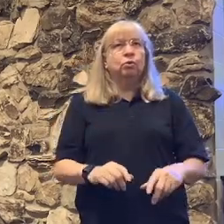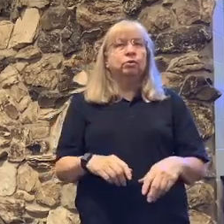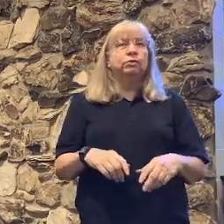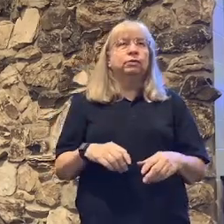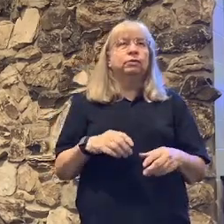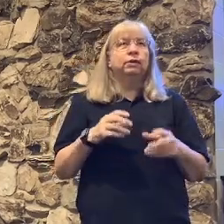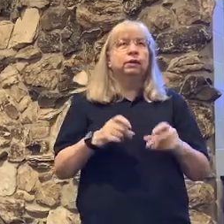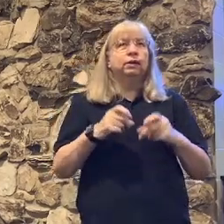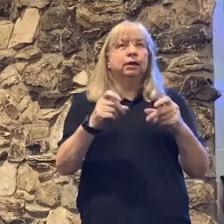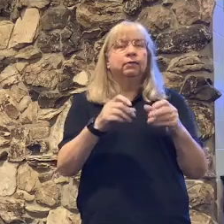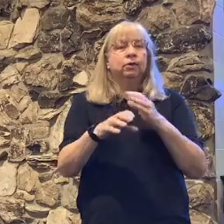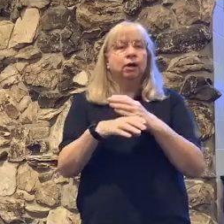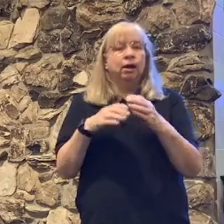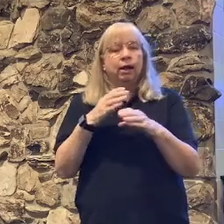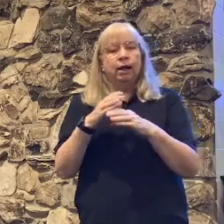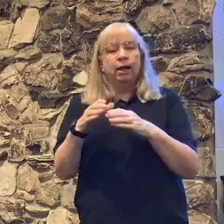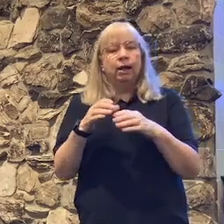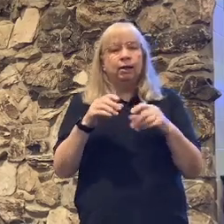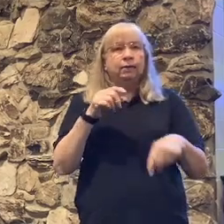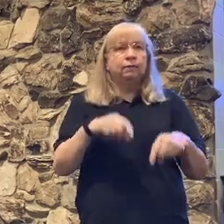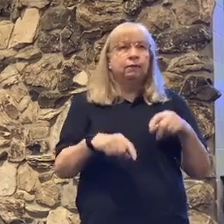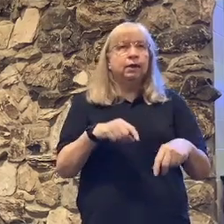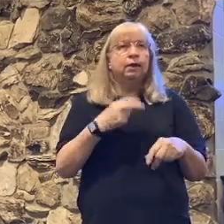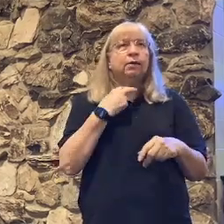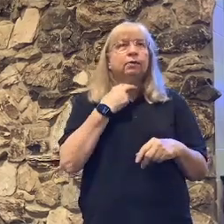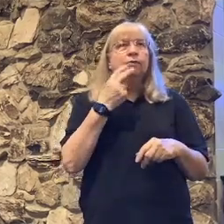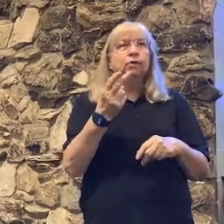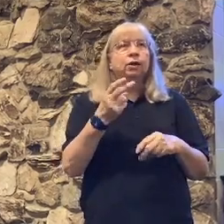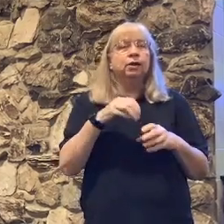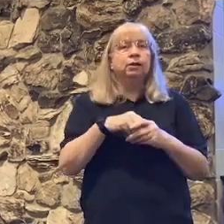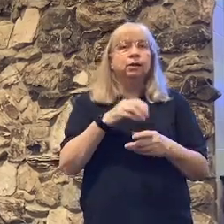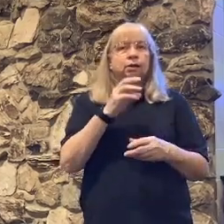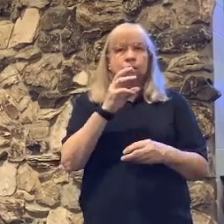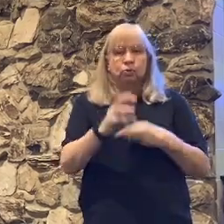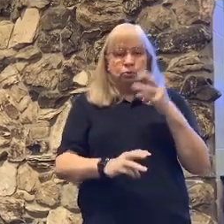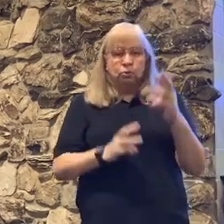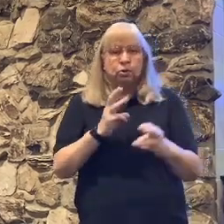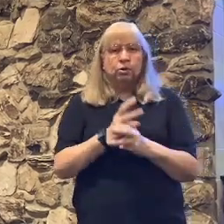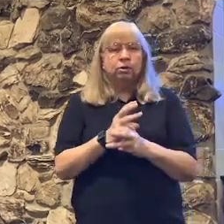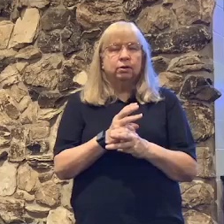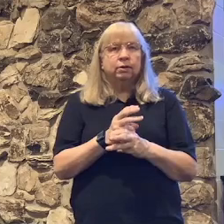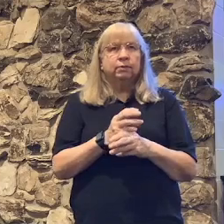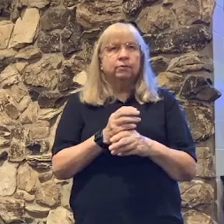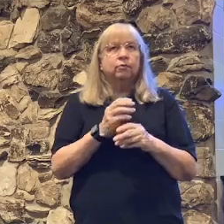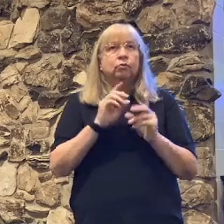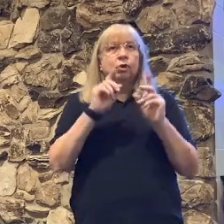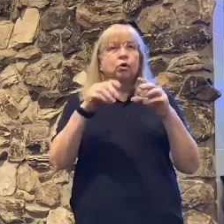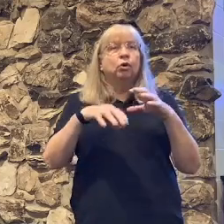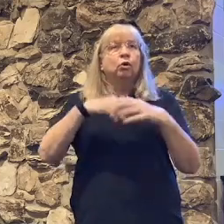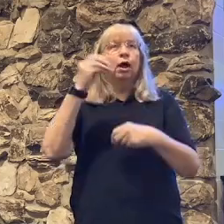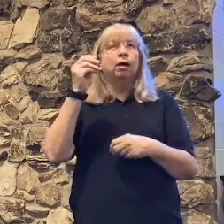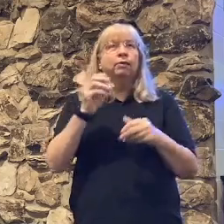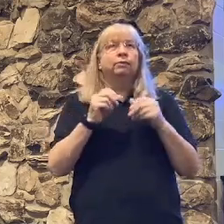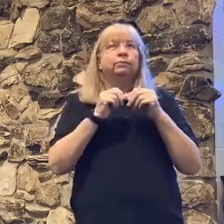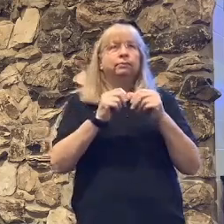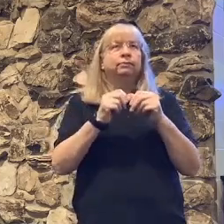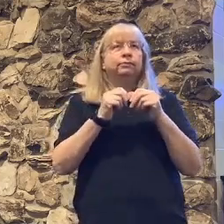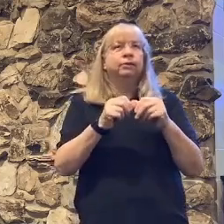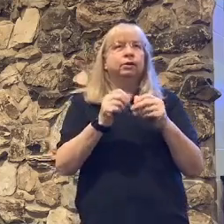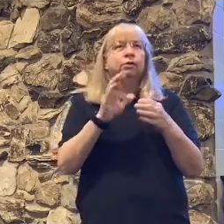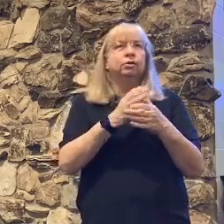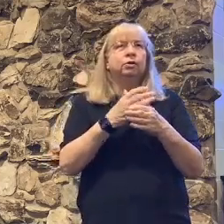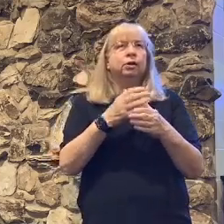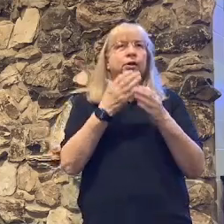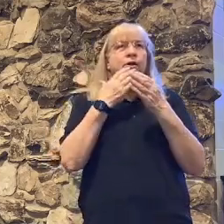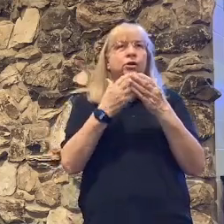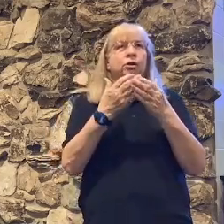our hands and our feet and our voice in the world, that we may go out and continue to share the good news of